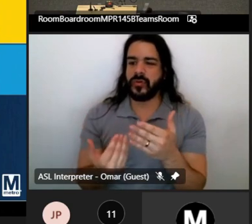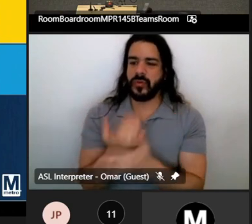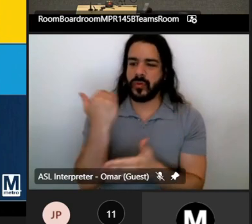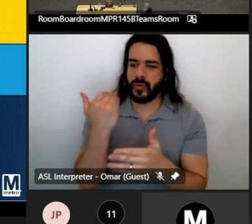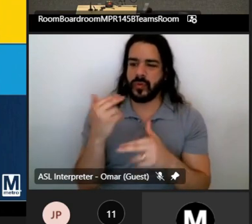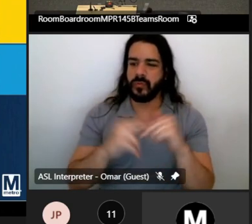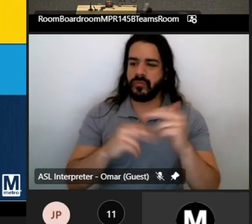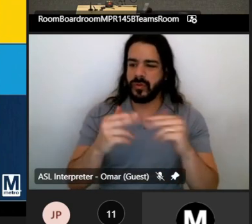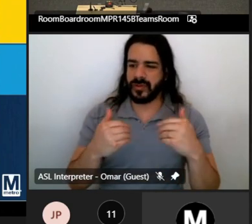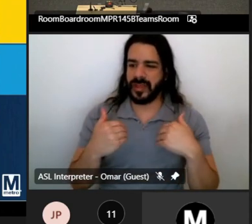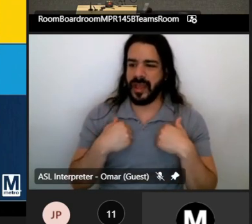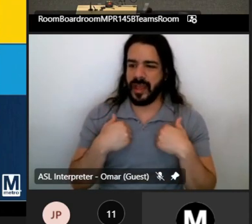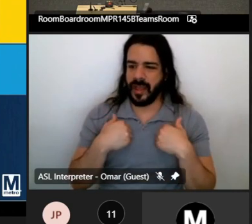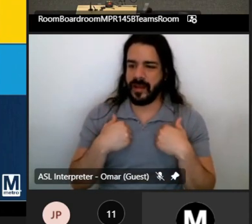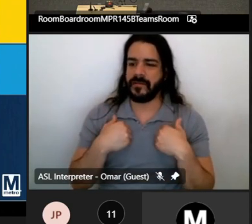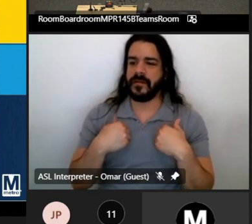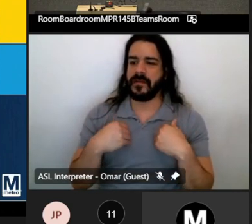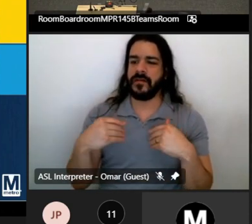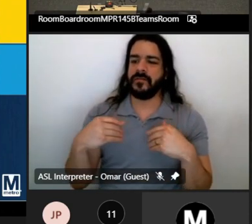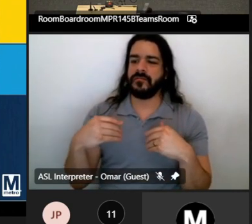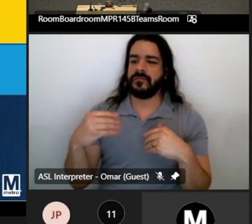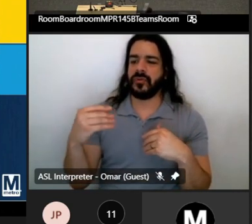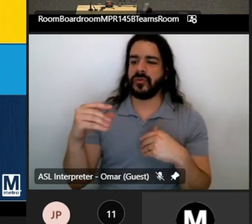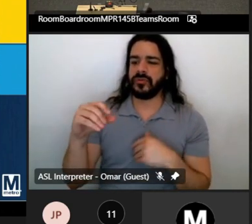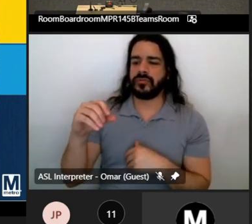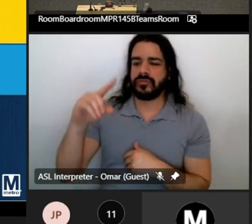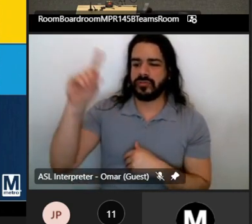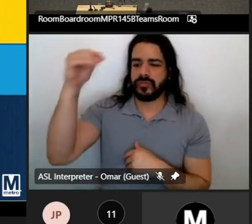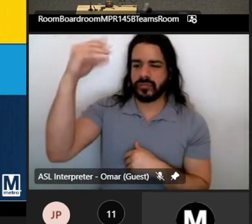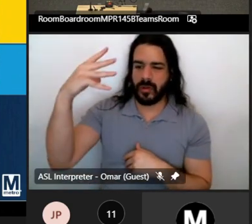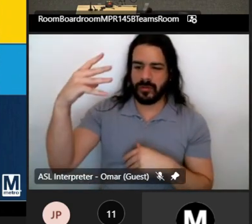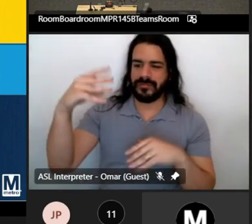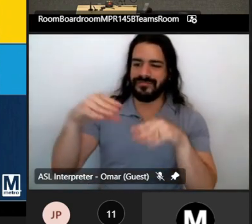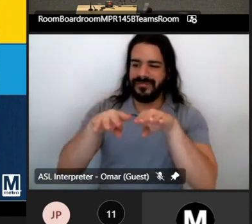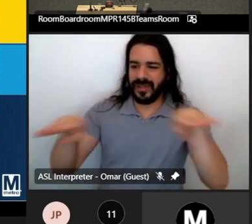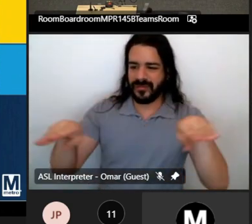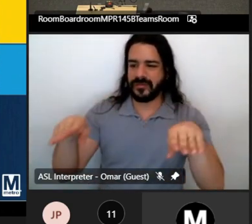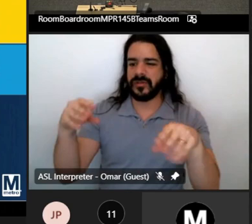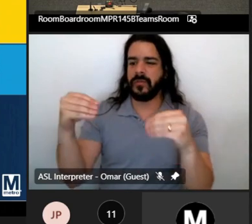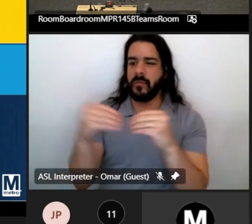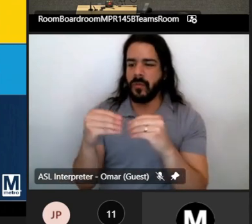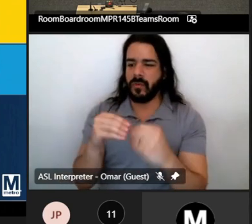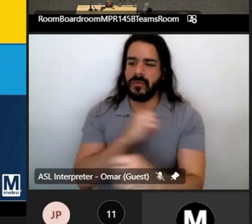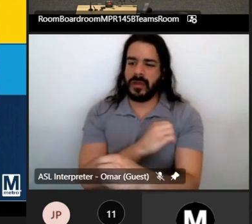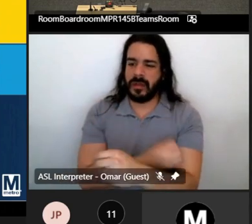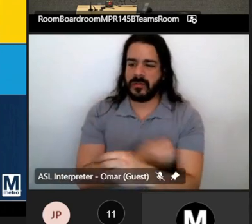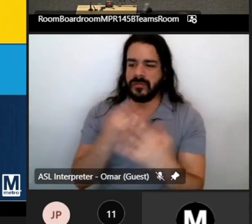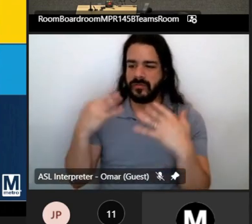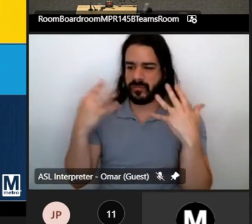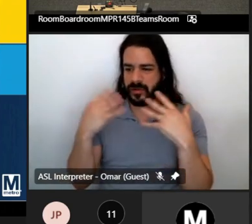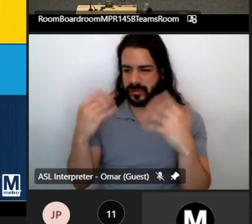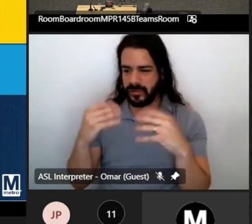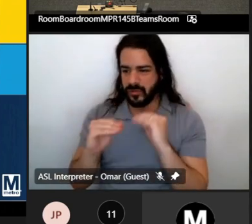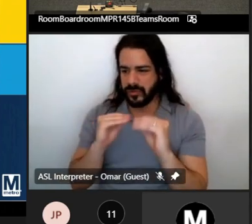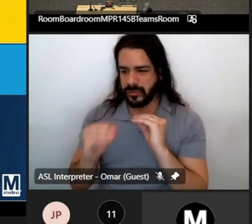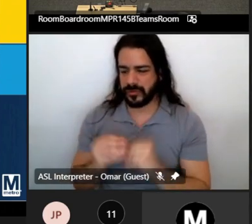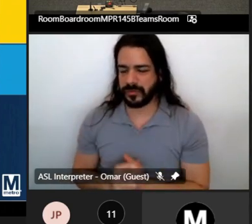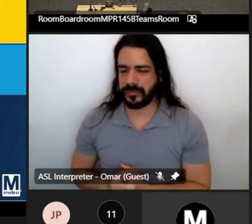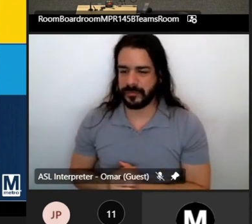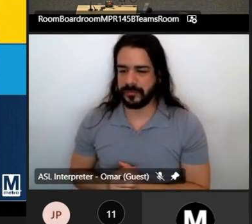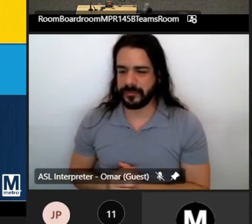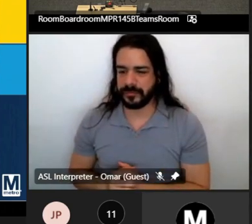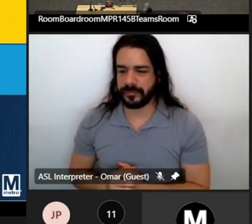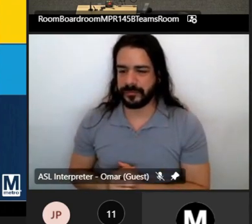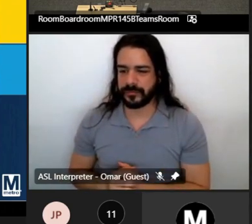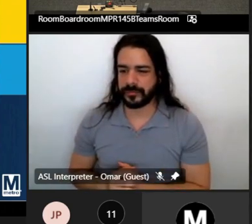certified electric bus facilities featuring solar panels, energy efficiency technologies, and other sustainable solutions.